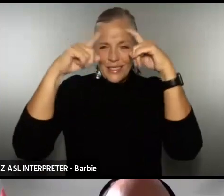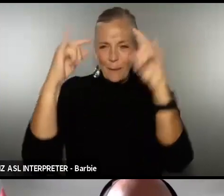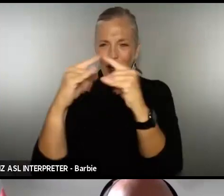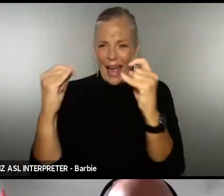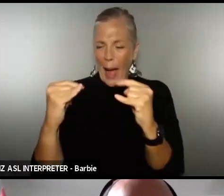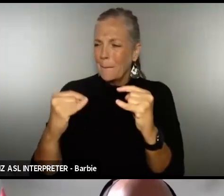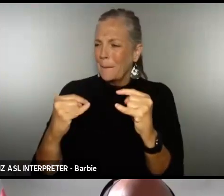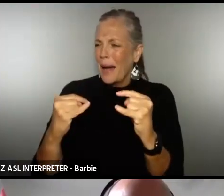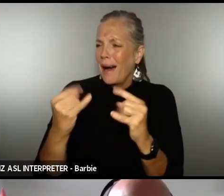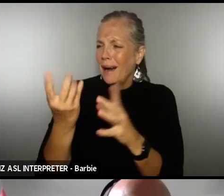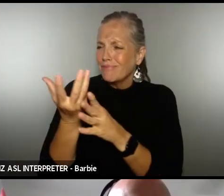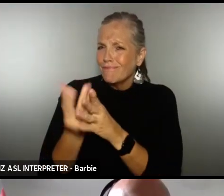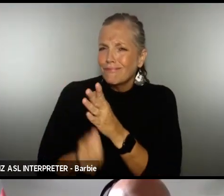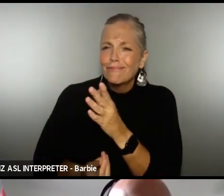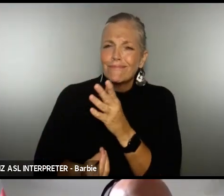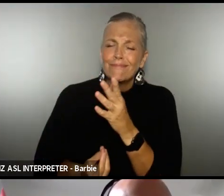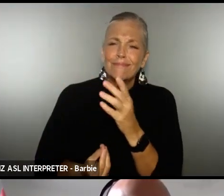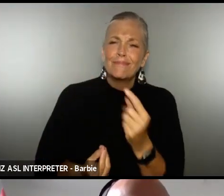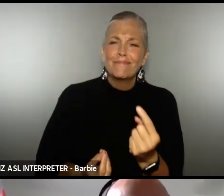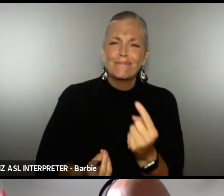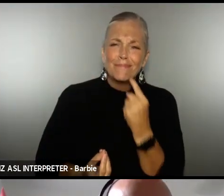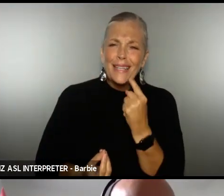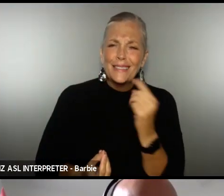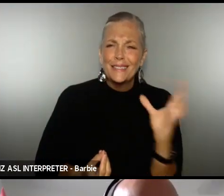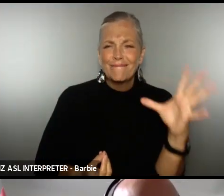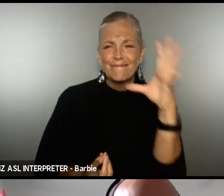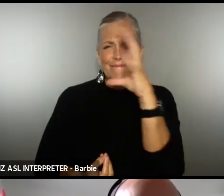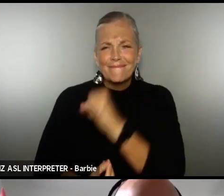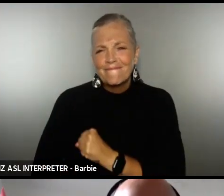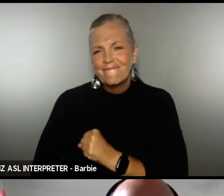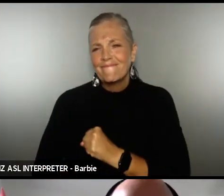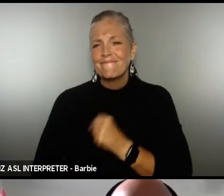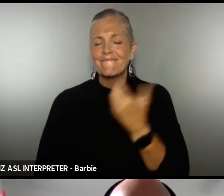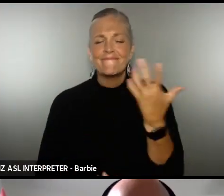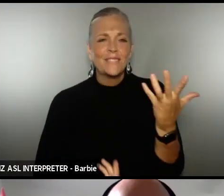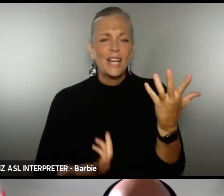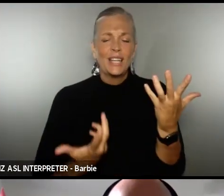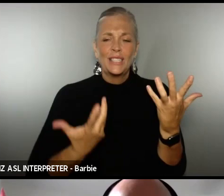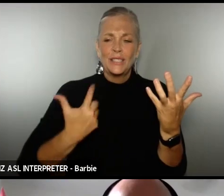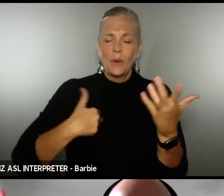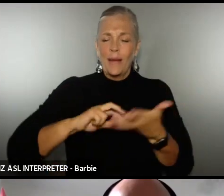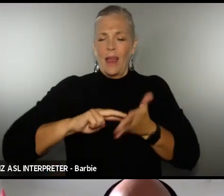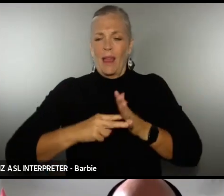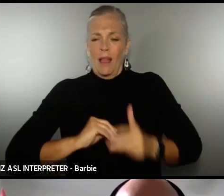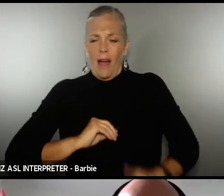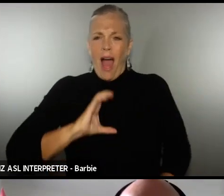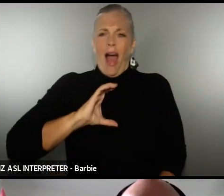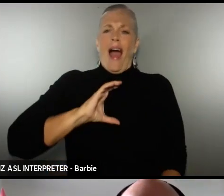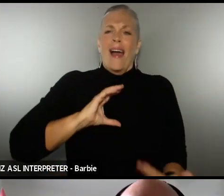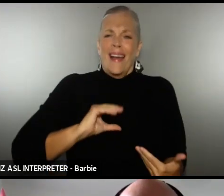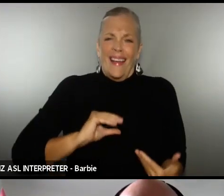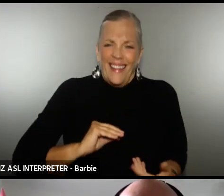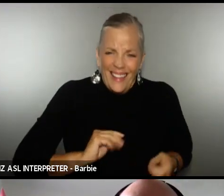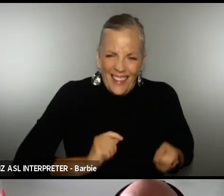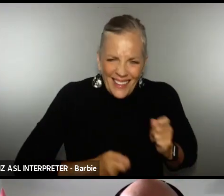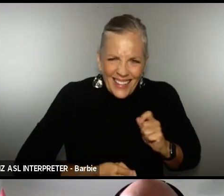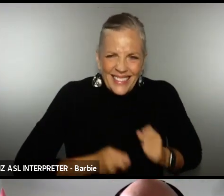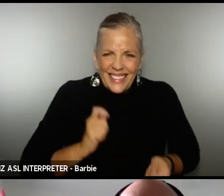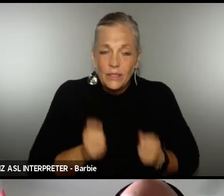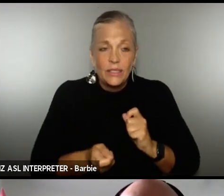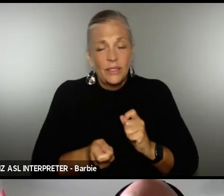And we had to kind of adjust with everything. But our plans for the future are